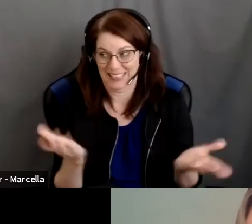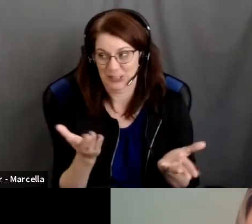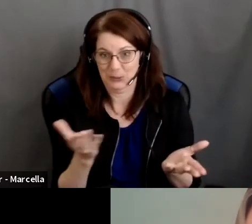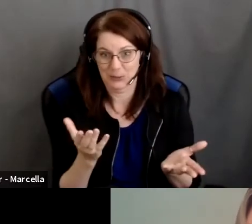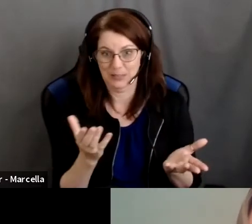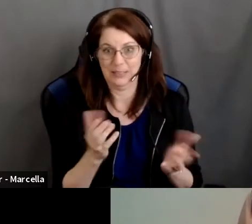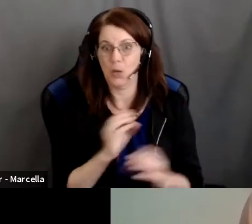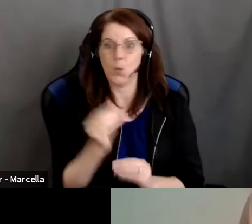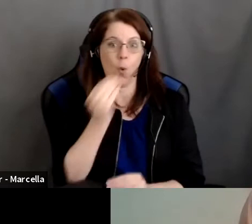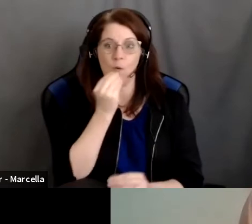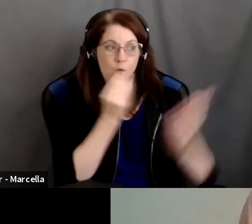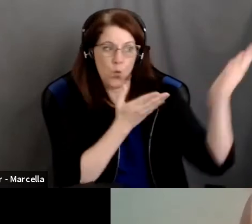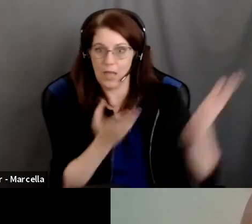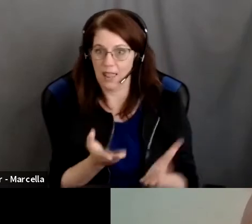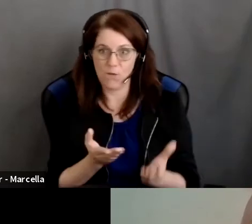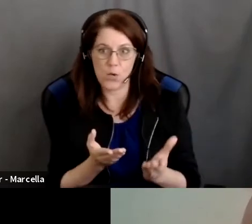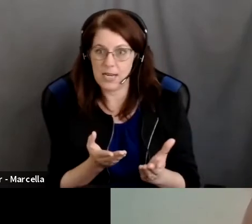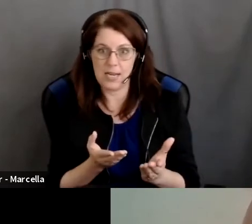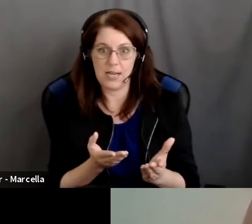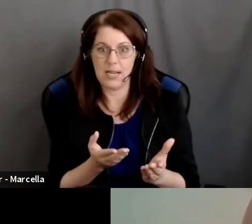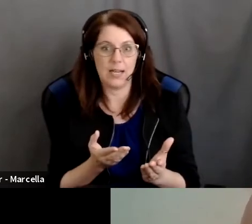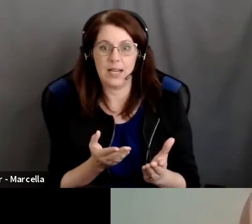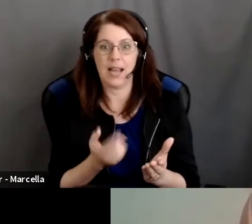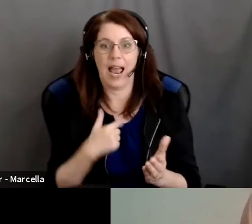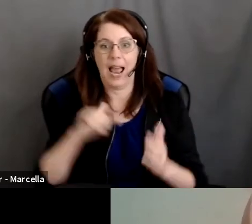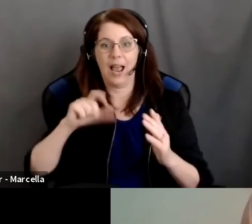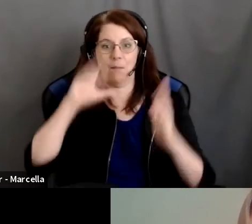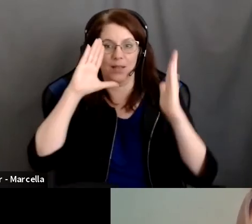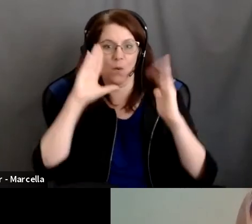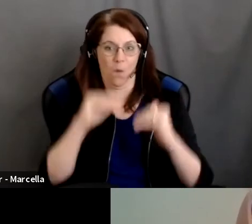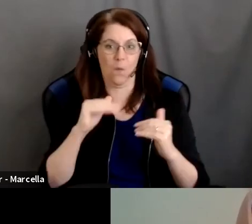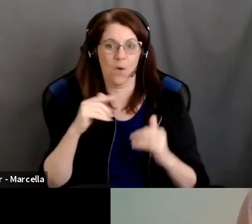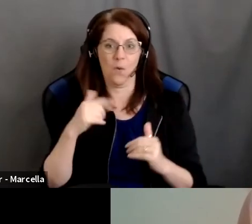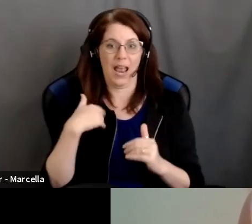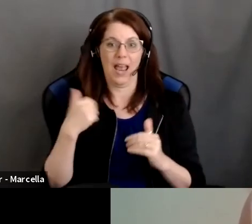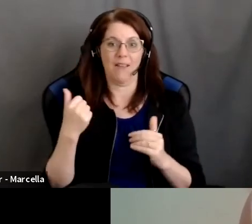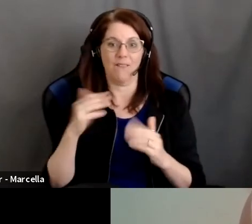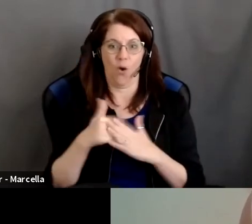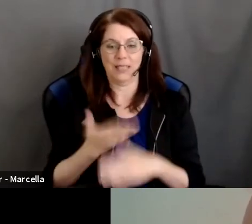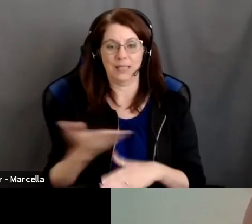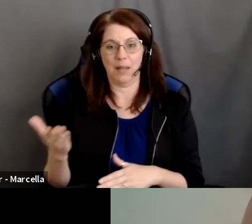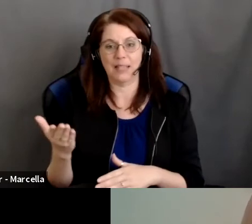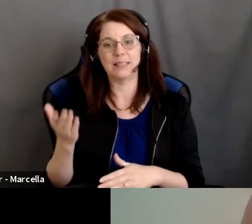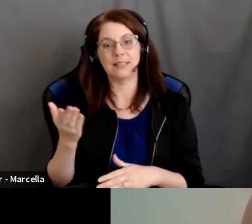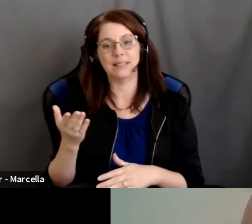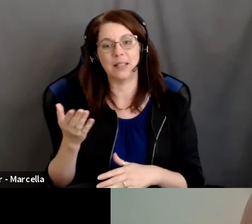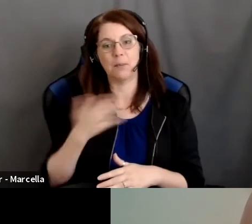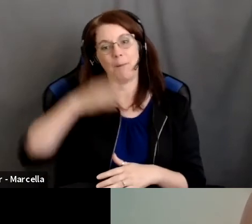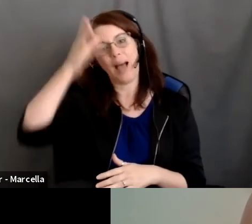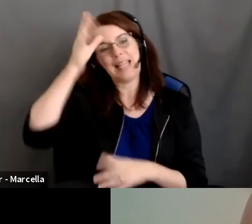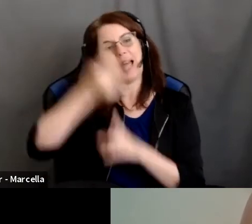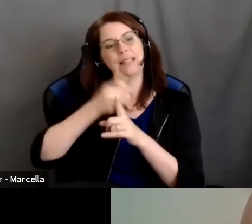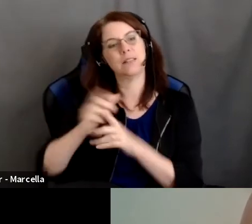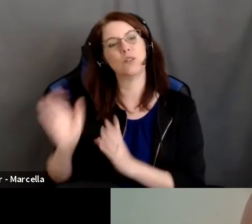food delivery, and I just kind of have to hope that we've got all our supplies here. Thankfully, my dad is what you would probably call a prepper, and he